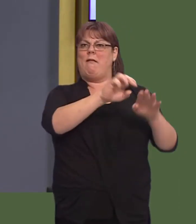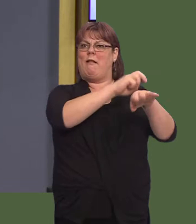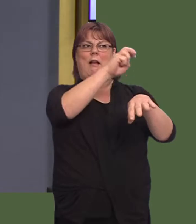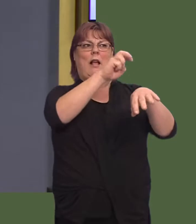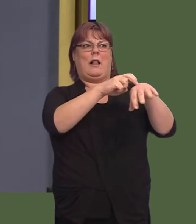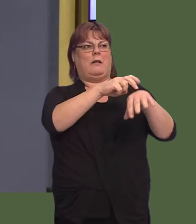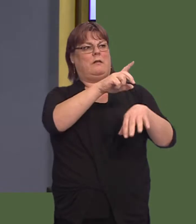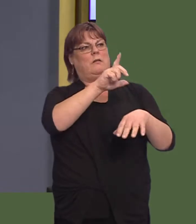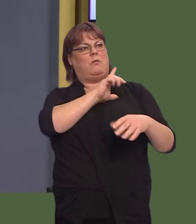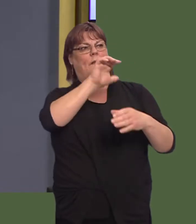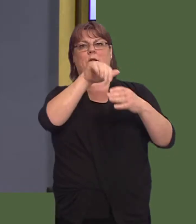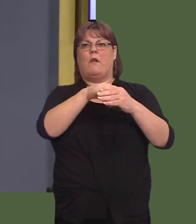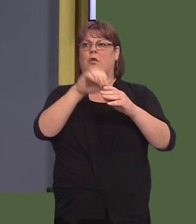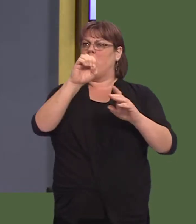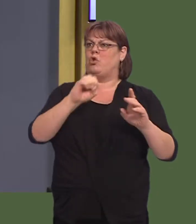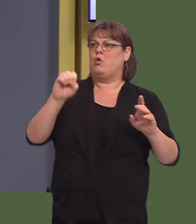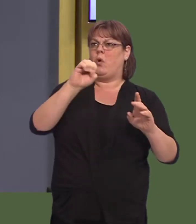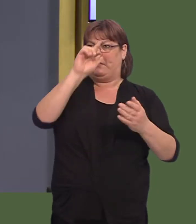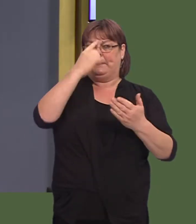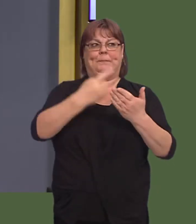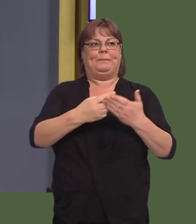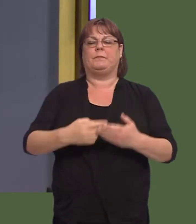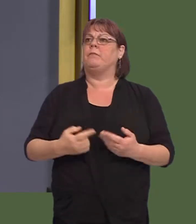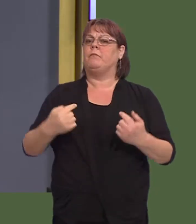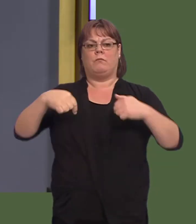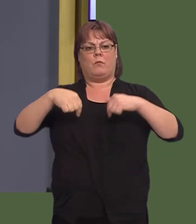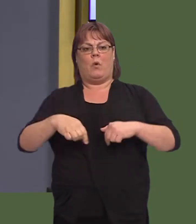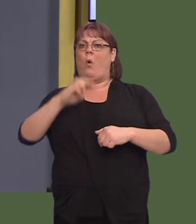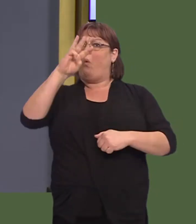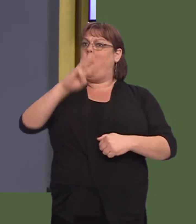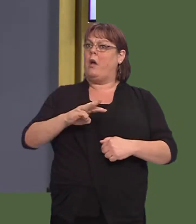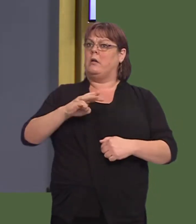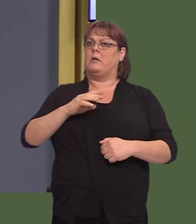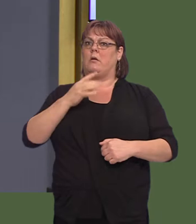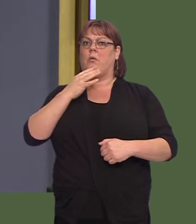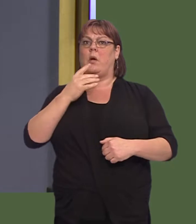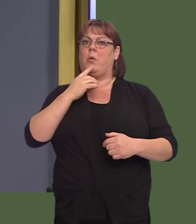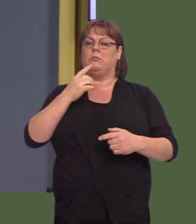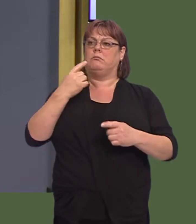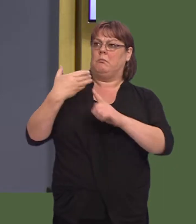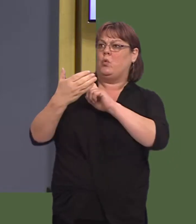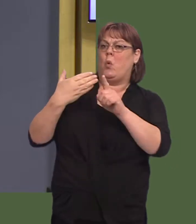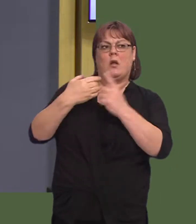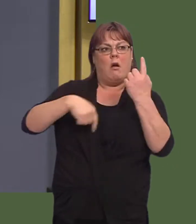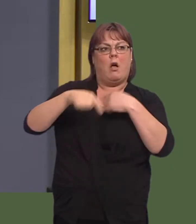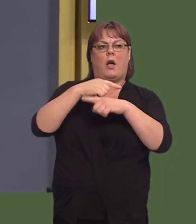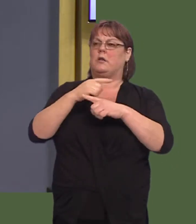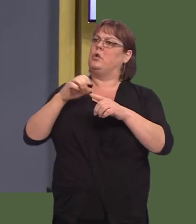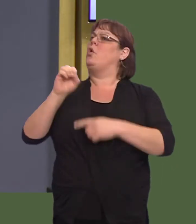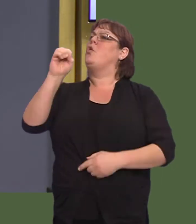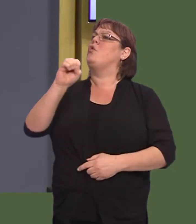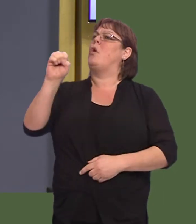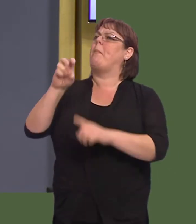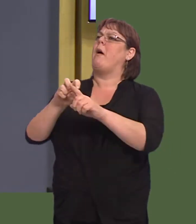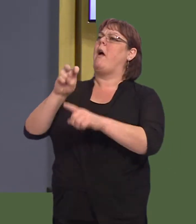in respect of the European Union. So when the people of Wales were encouraged to leave the European Union because it would make